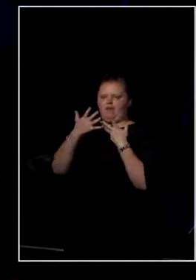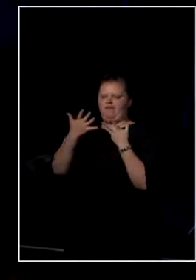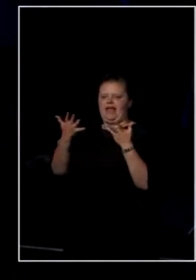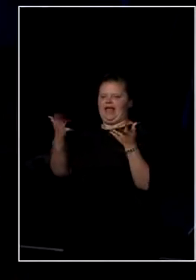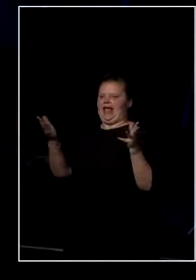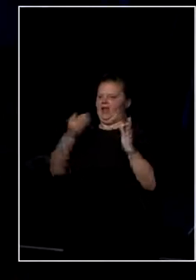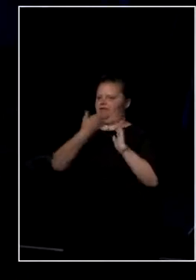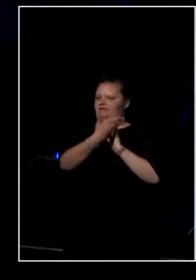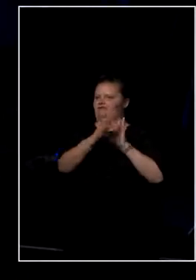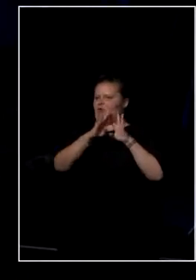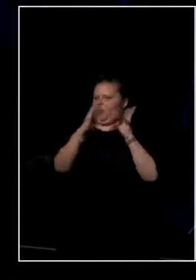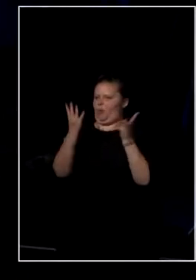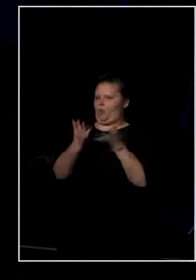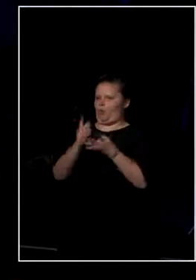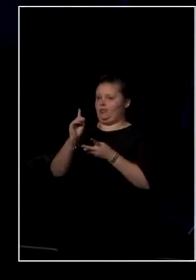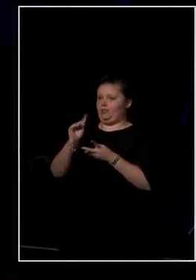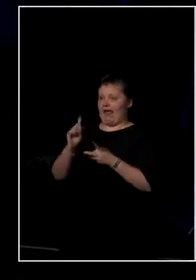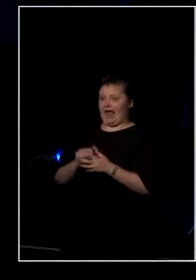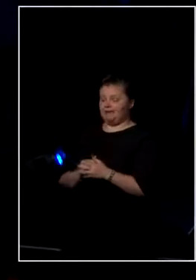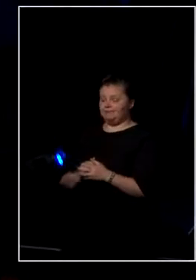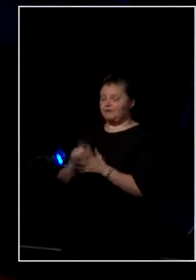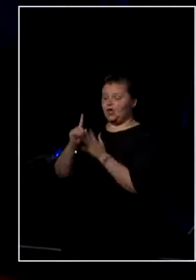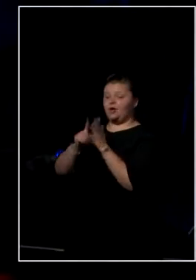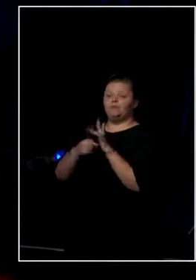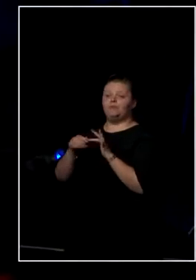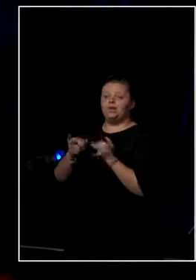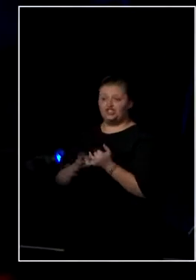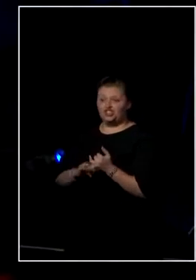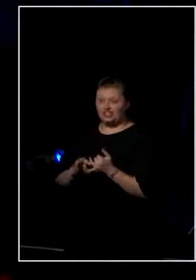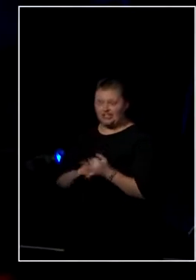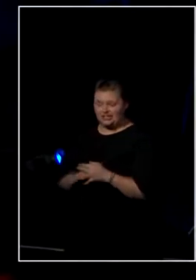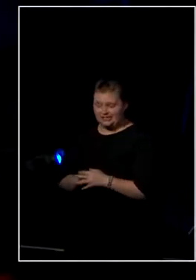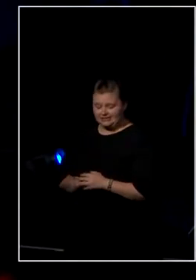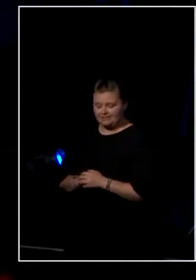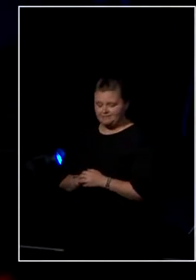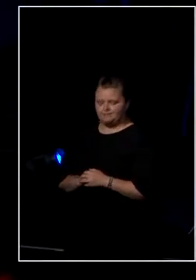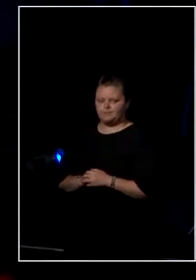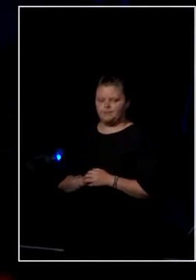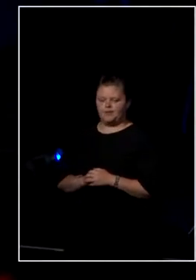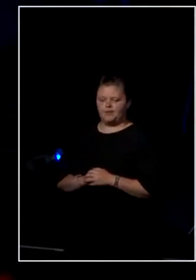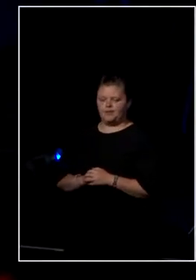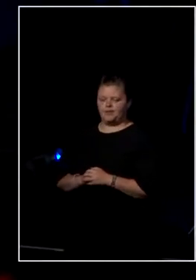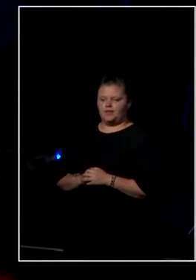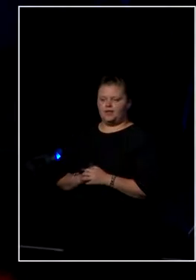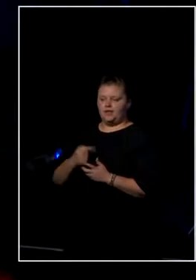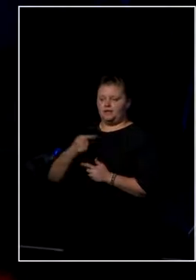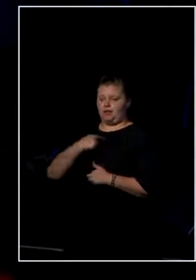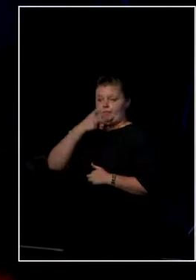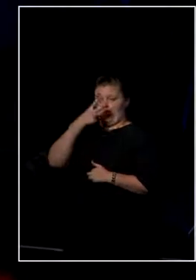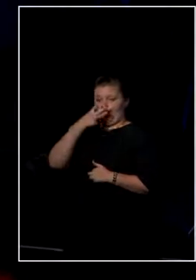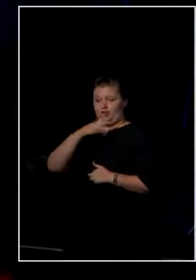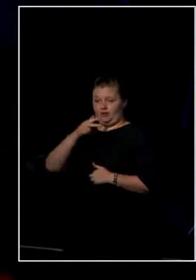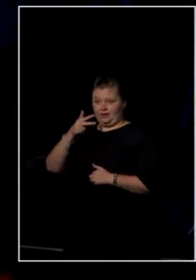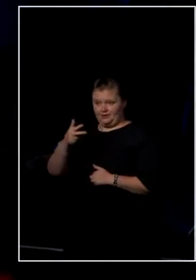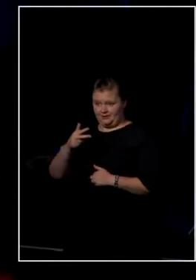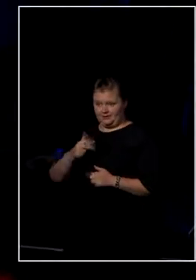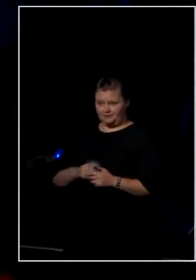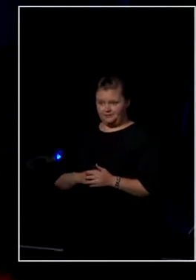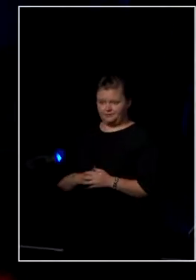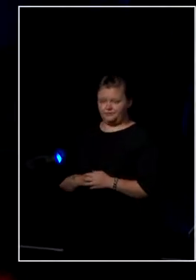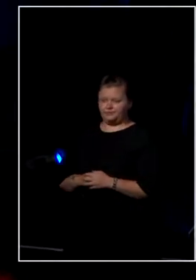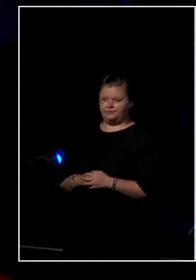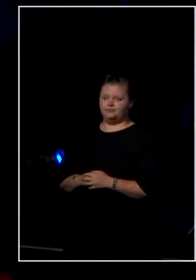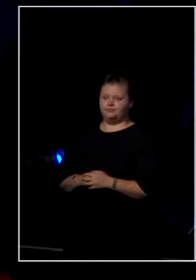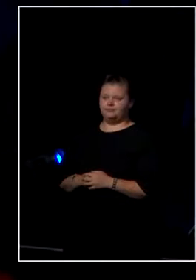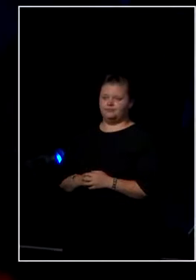worlds. Would anyone like to speak to that? Yes. Jess. Yes. So I am 38, and